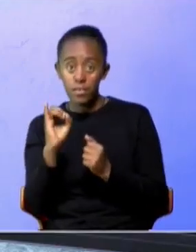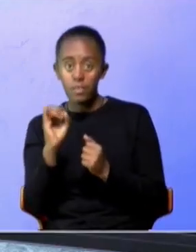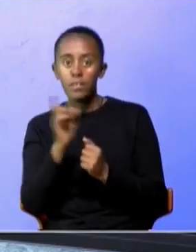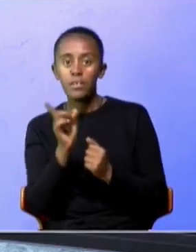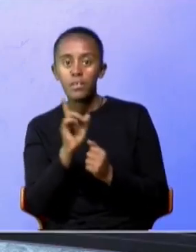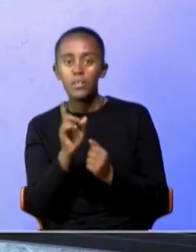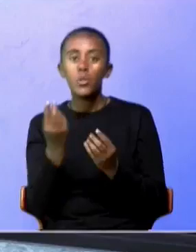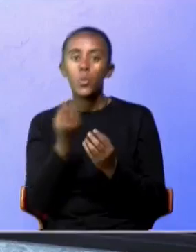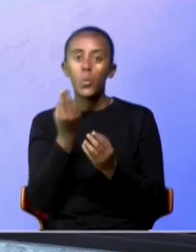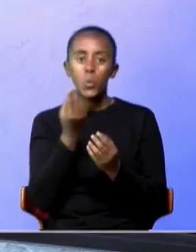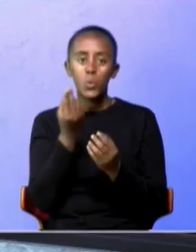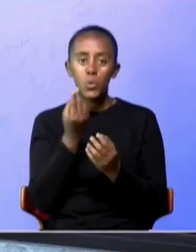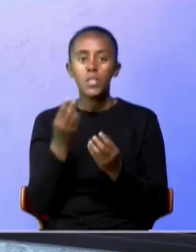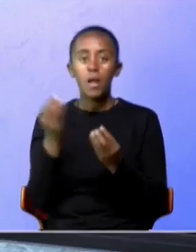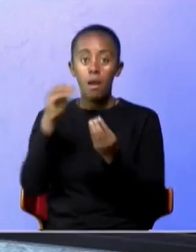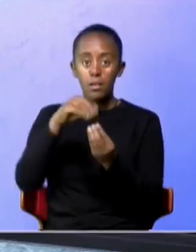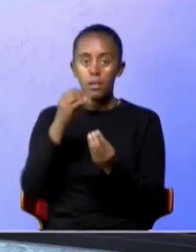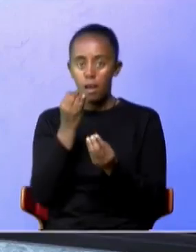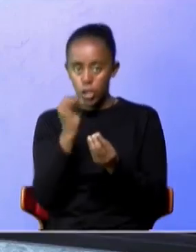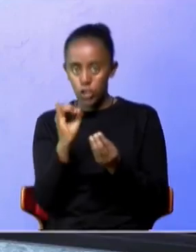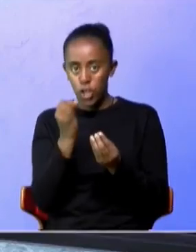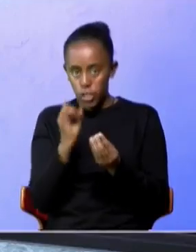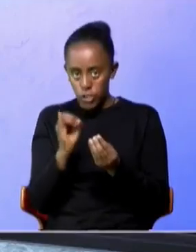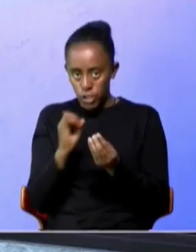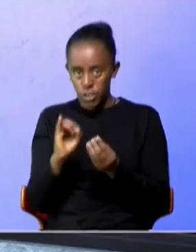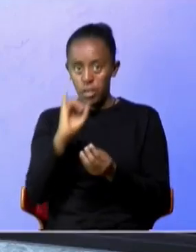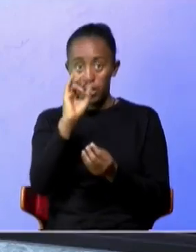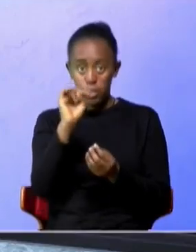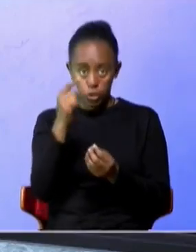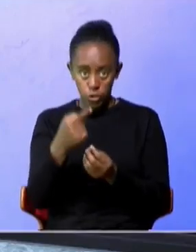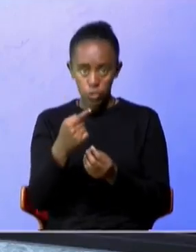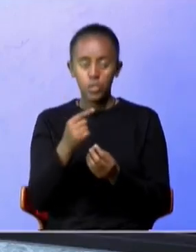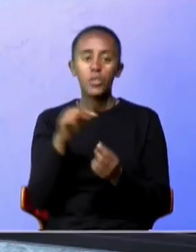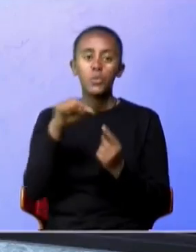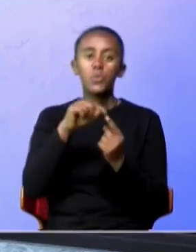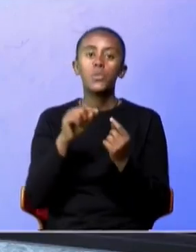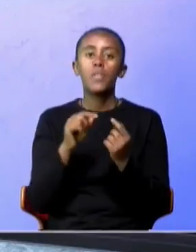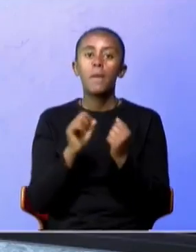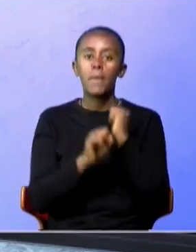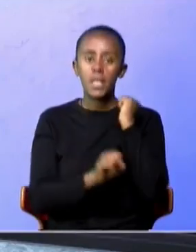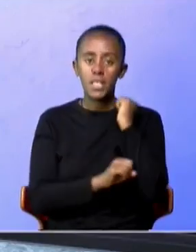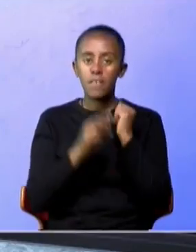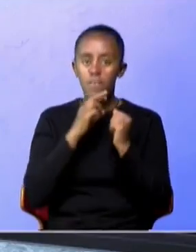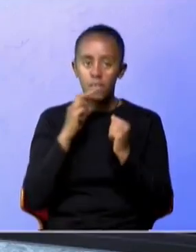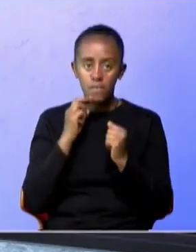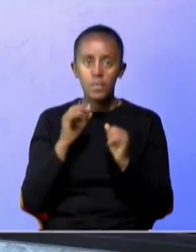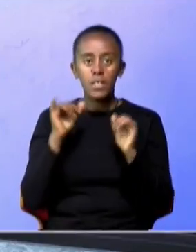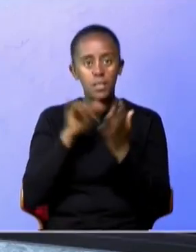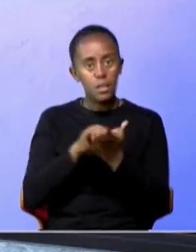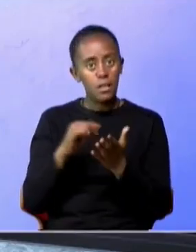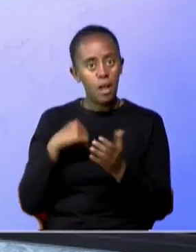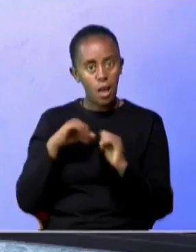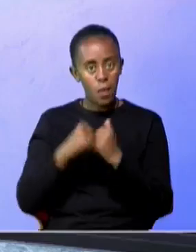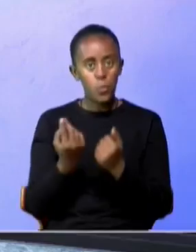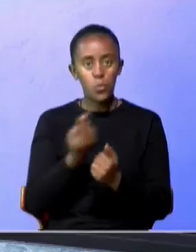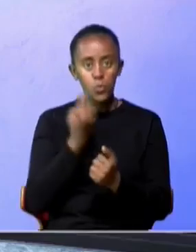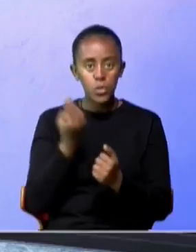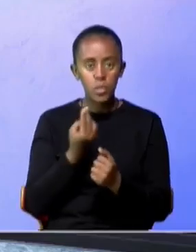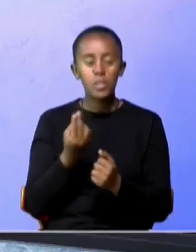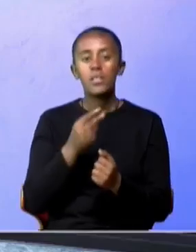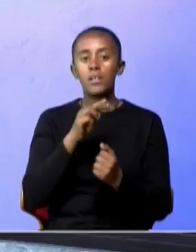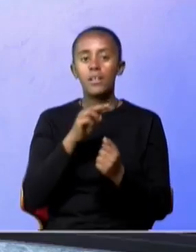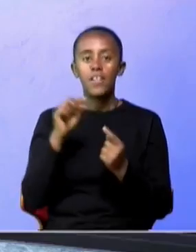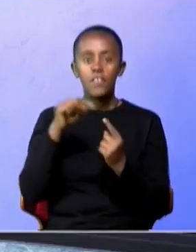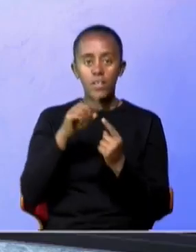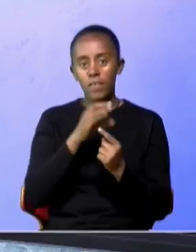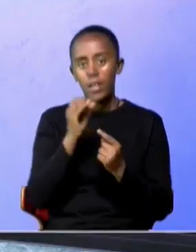gerunds, we add ing to the base verb. That is how we use gerunds, and that is how we use